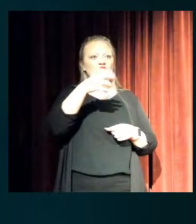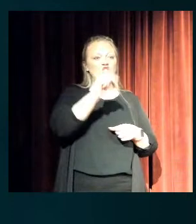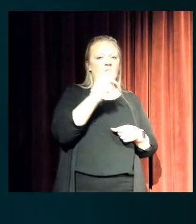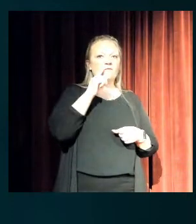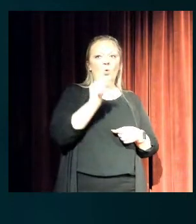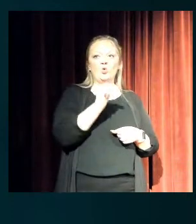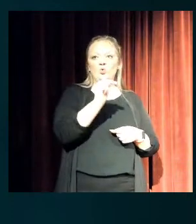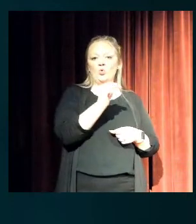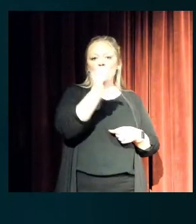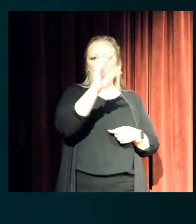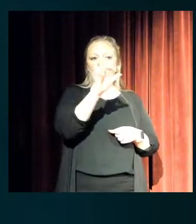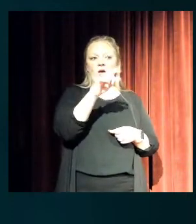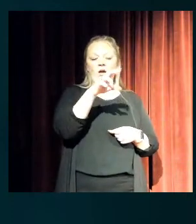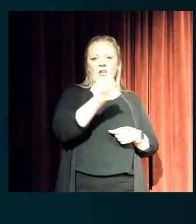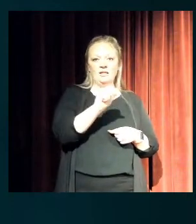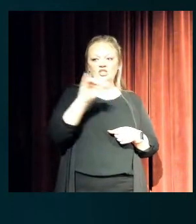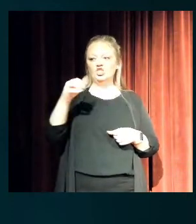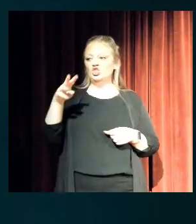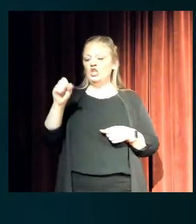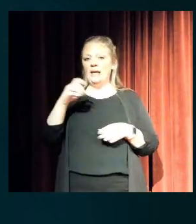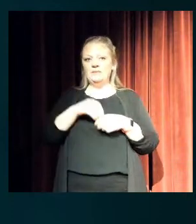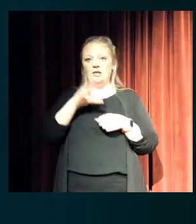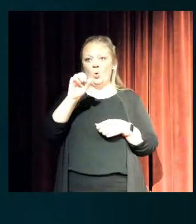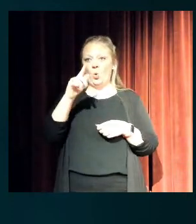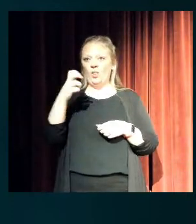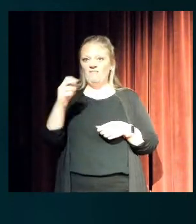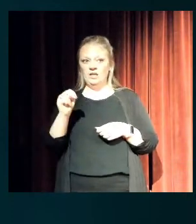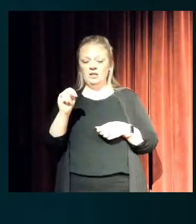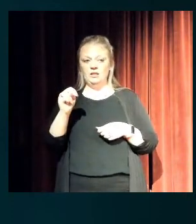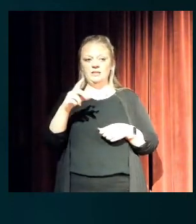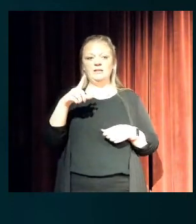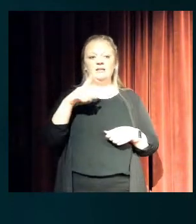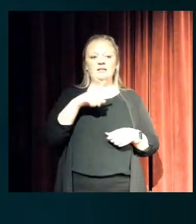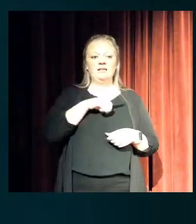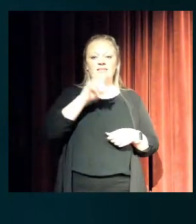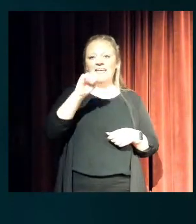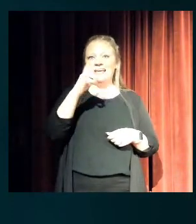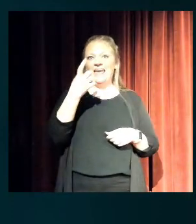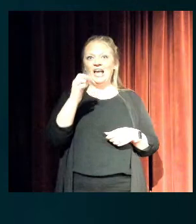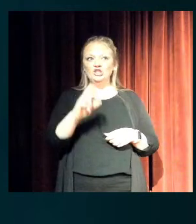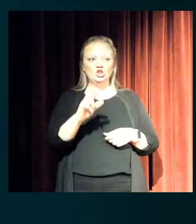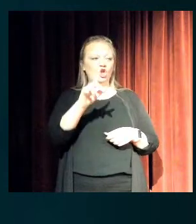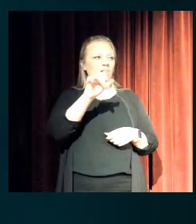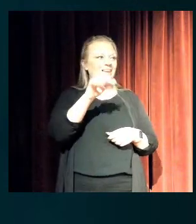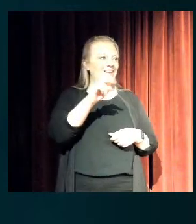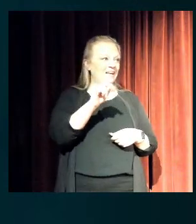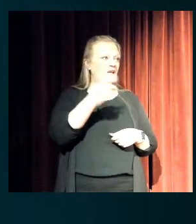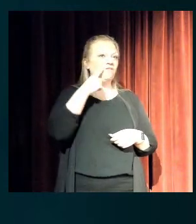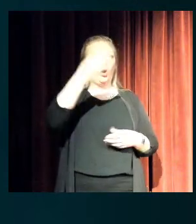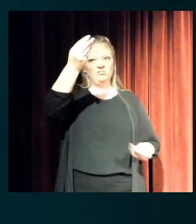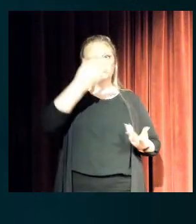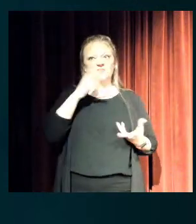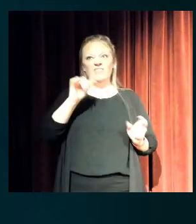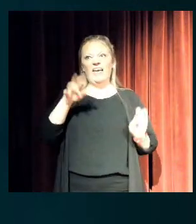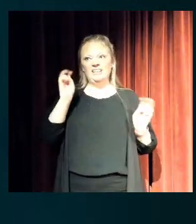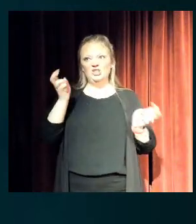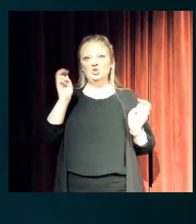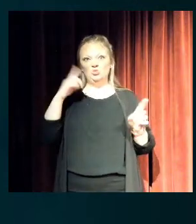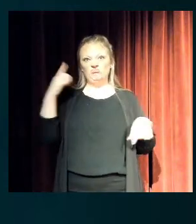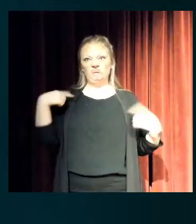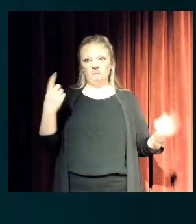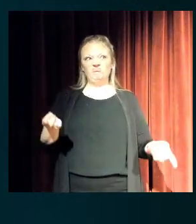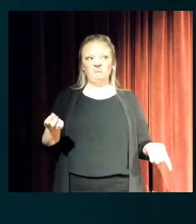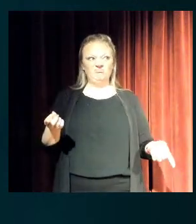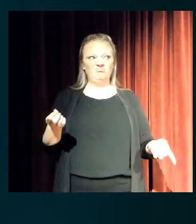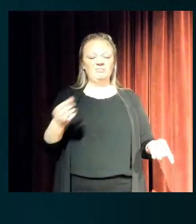North Collins, James DePasquale of Colvin, Village of Lancaster Mayor Lynn Ruda for highlighting this issue to us for the past couple of years,